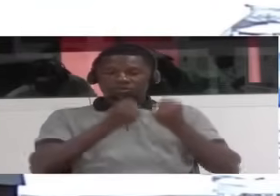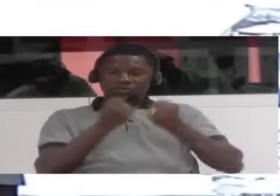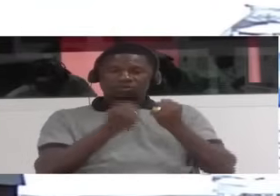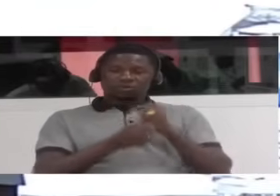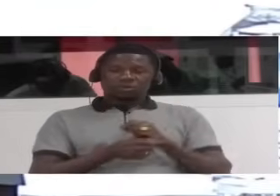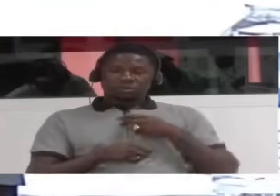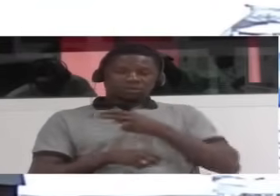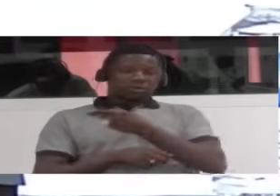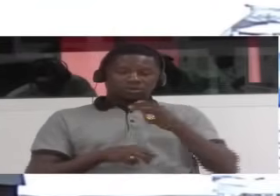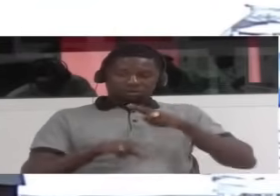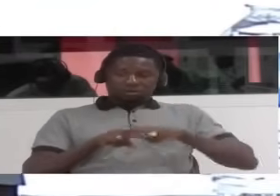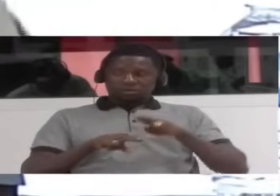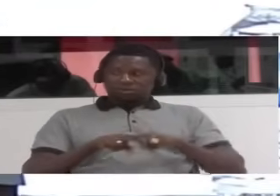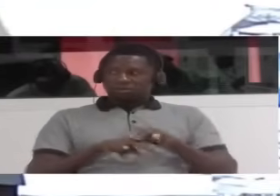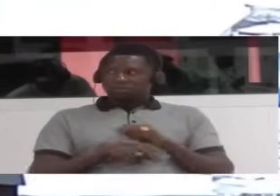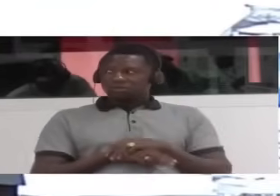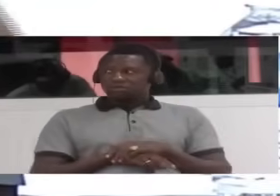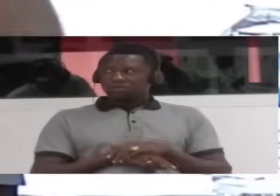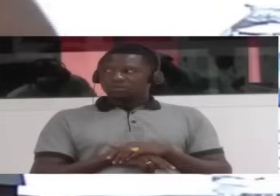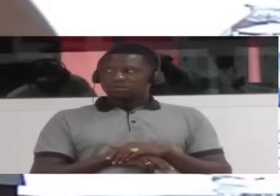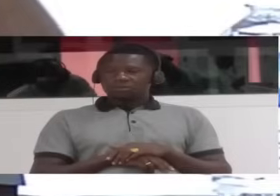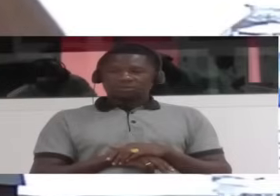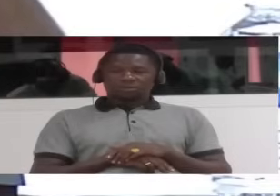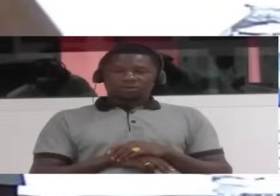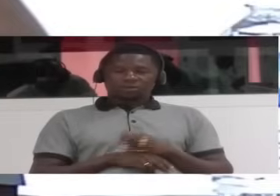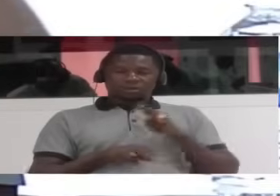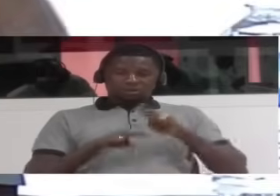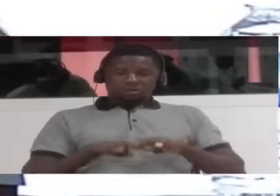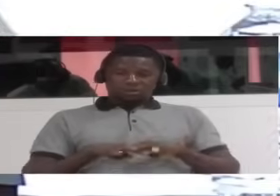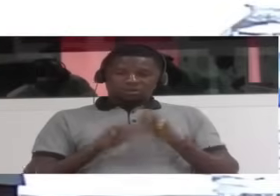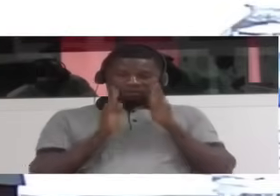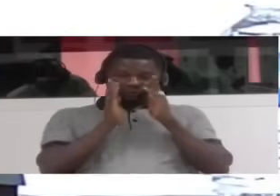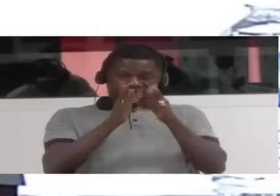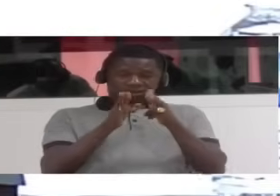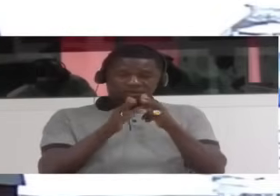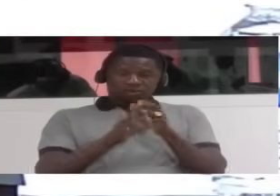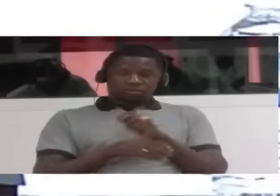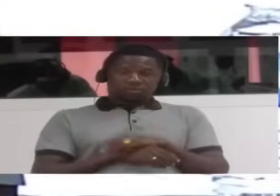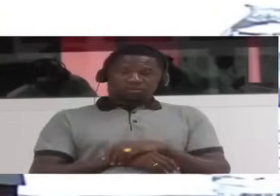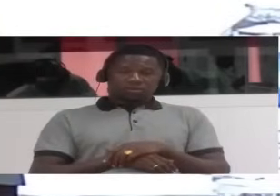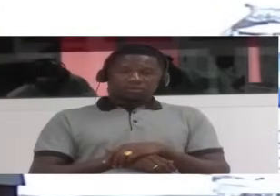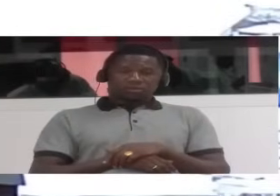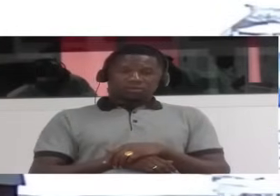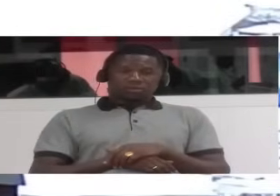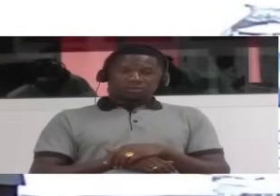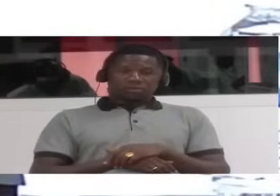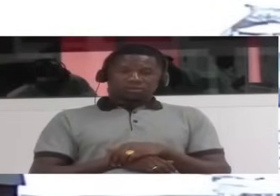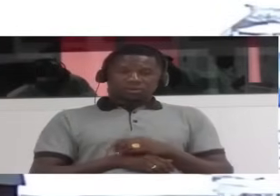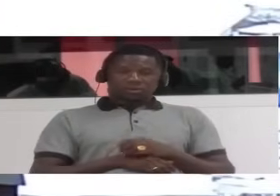were sitting facing the outskirts, and somebody will also come and sit